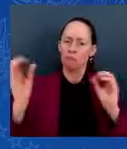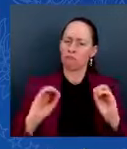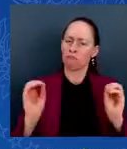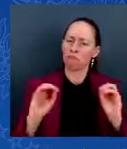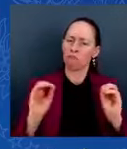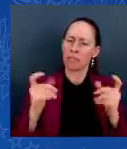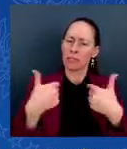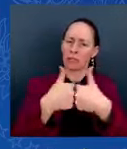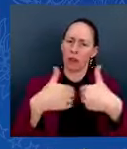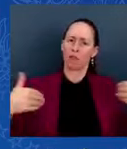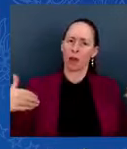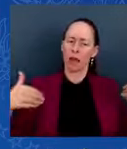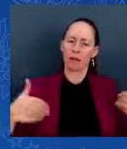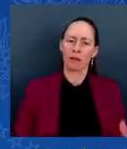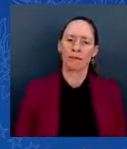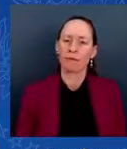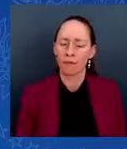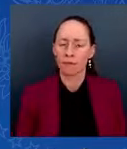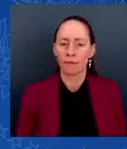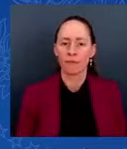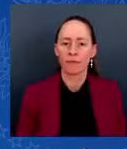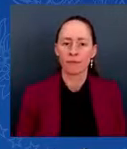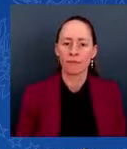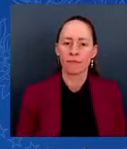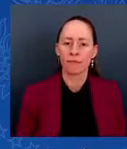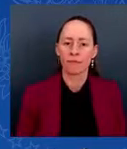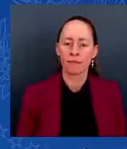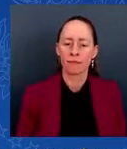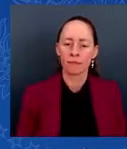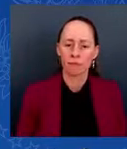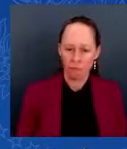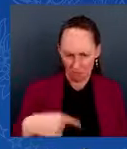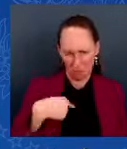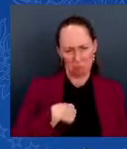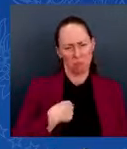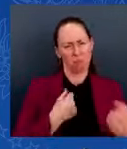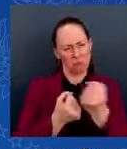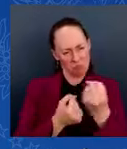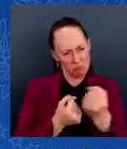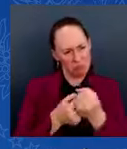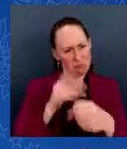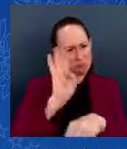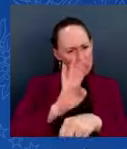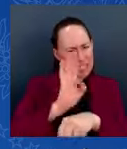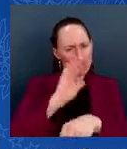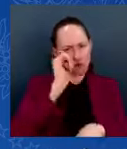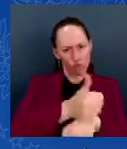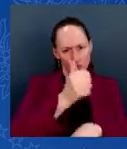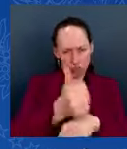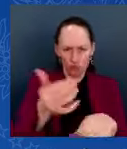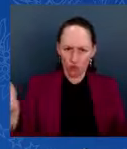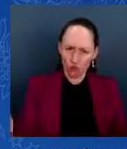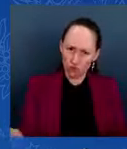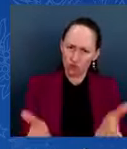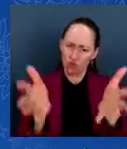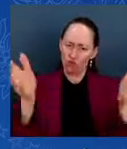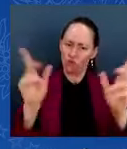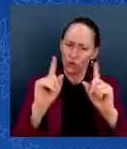I'm a capitalist. I have no problem with companies making money, but not by price gouging seniors and working